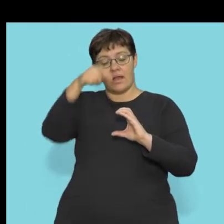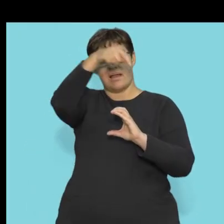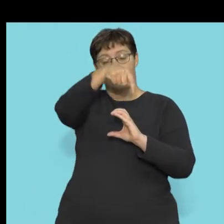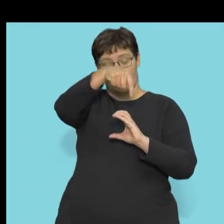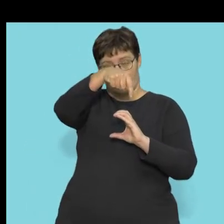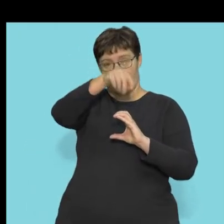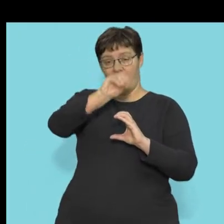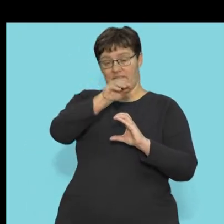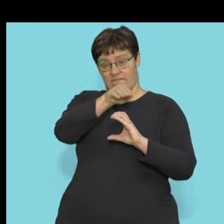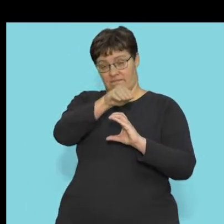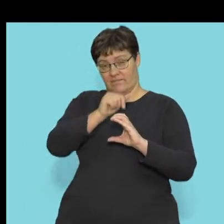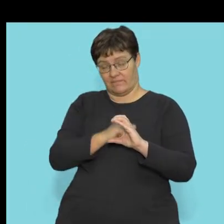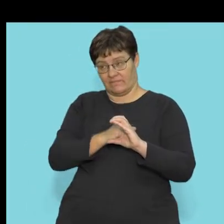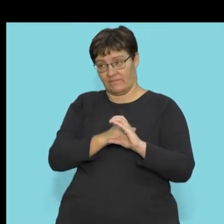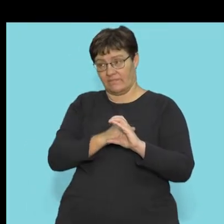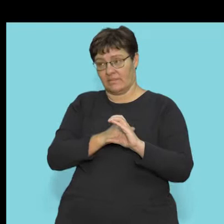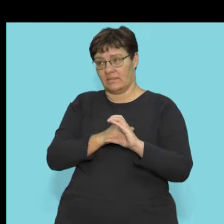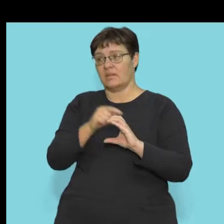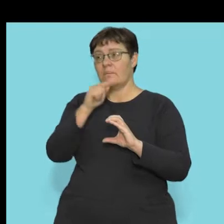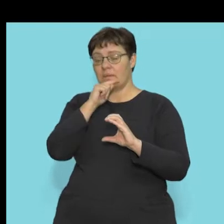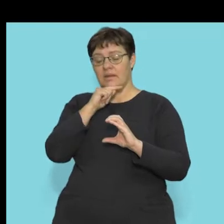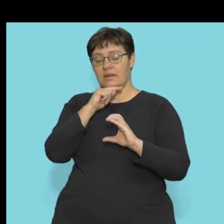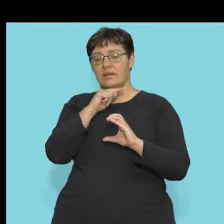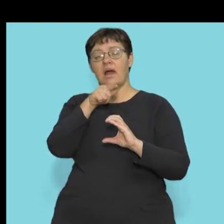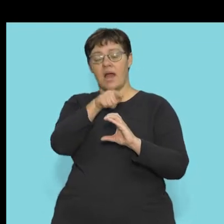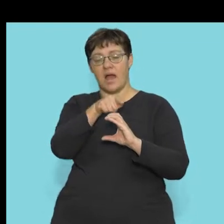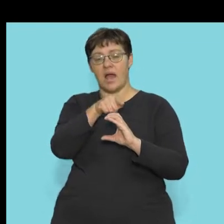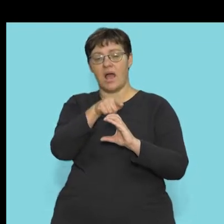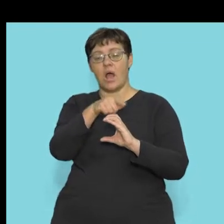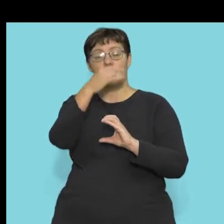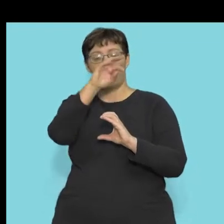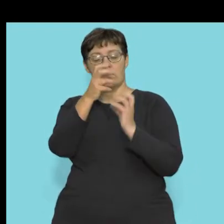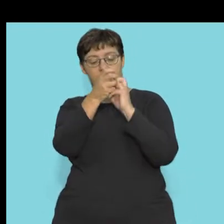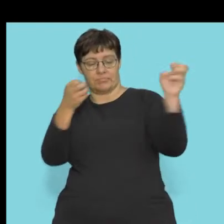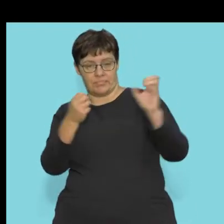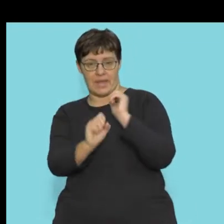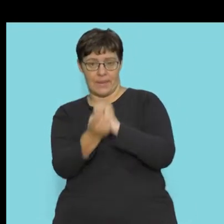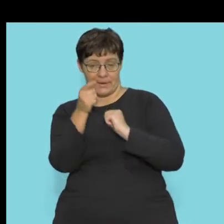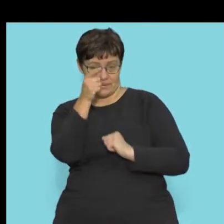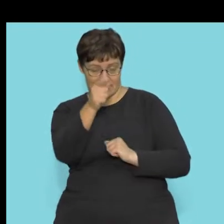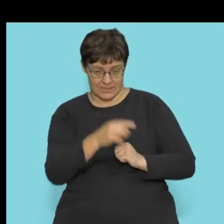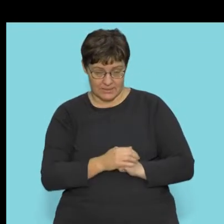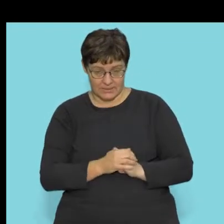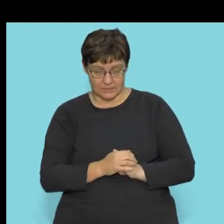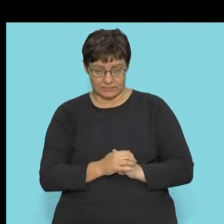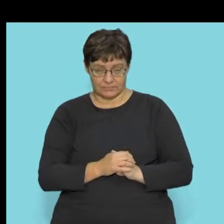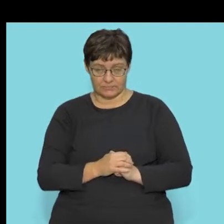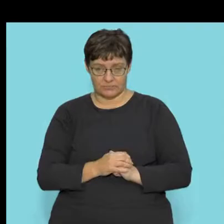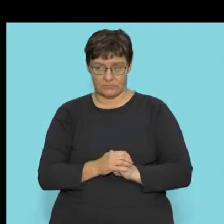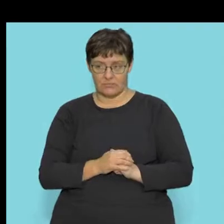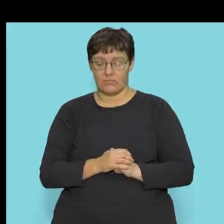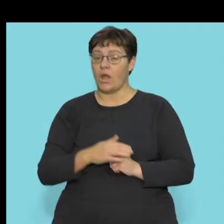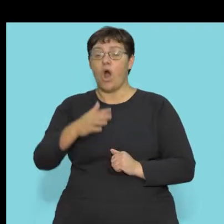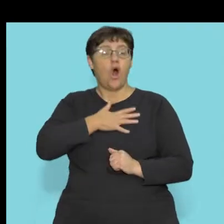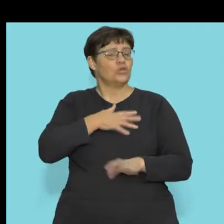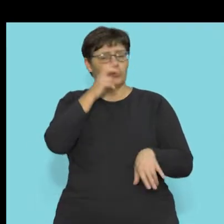in the cytoplasm here. And this is where glycolysis is taking place. As I mentioned, it's in the cytoplasm.